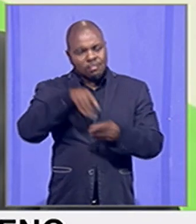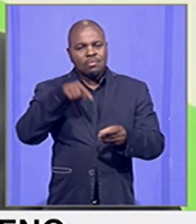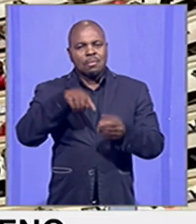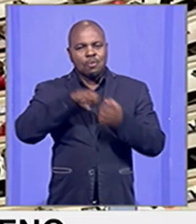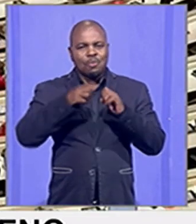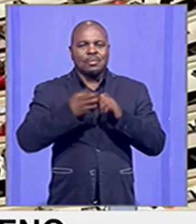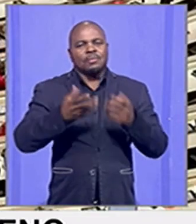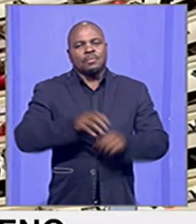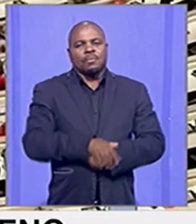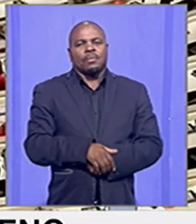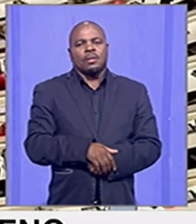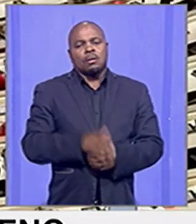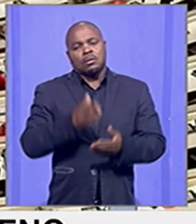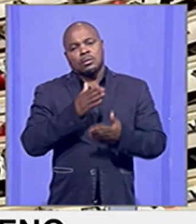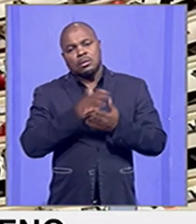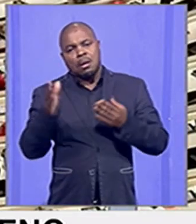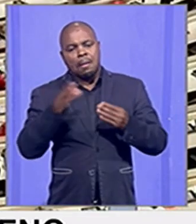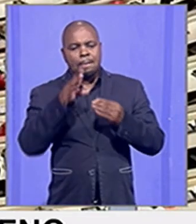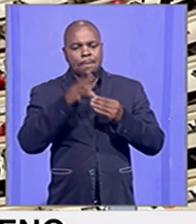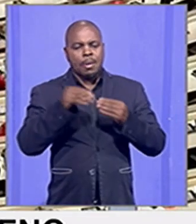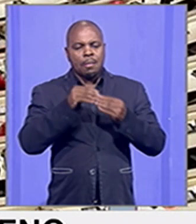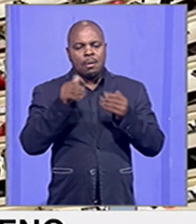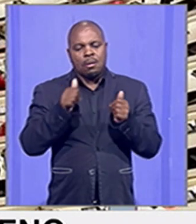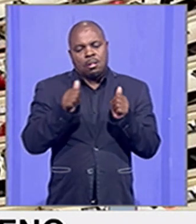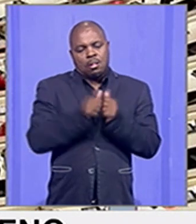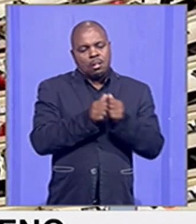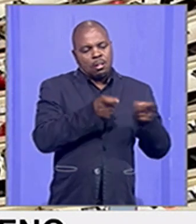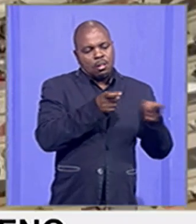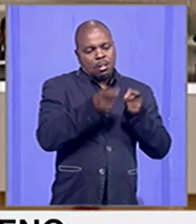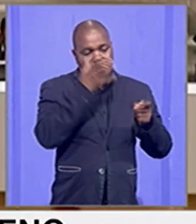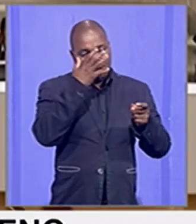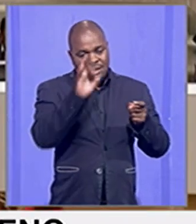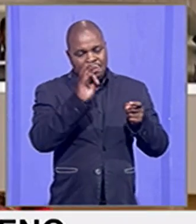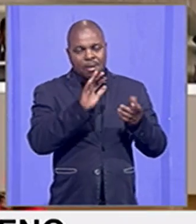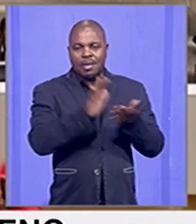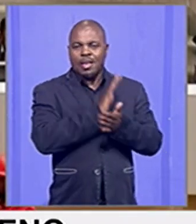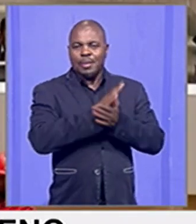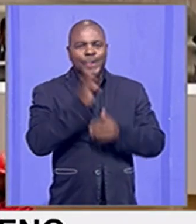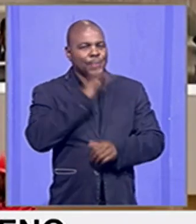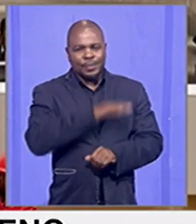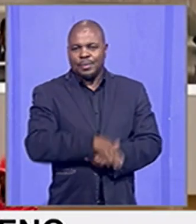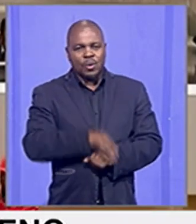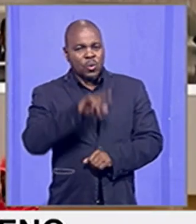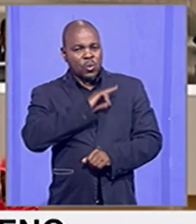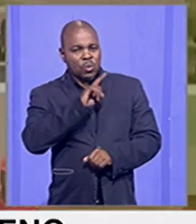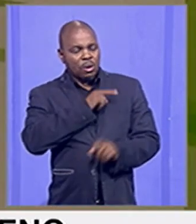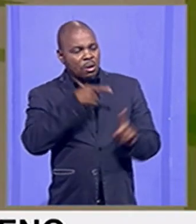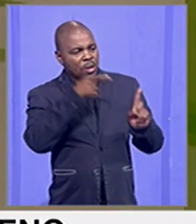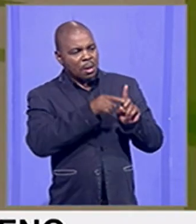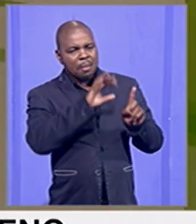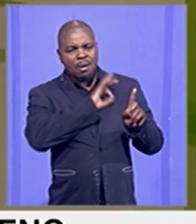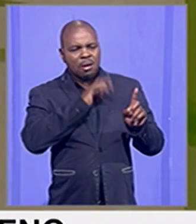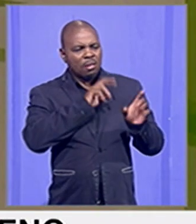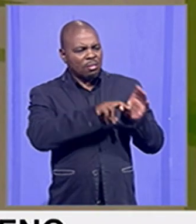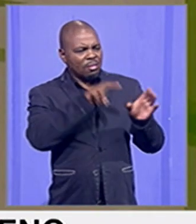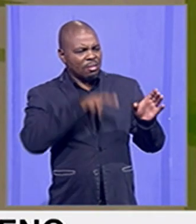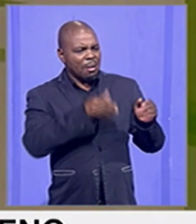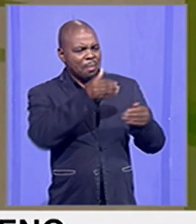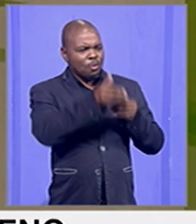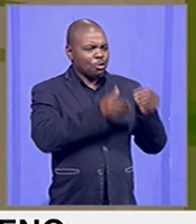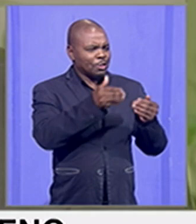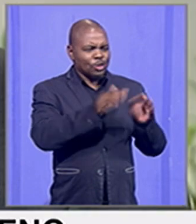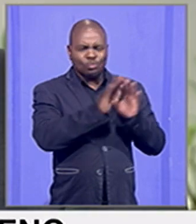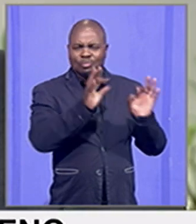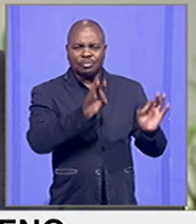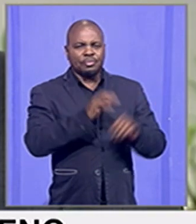problem. A mangwe a maloko a setlamo sa Mathata mmogo ga a thabitšwe ke ka moo go itokolla mošomong ka meyara go sepedišwago ka